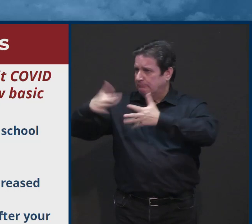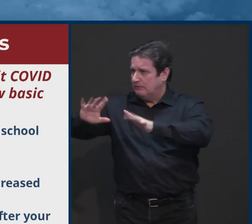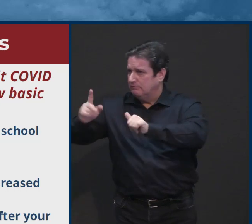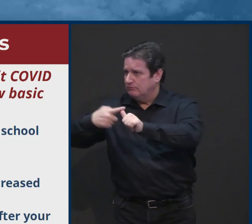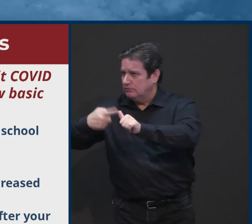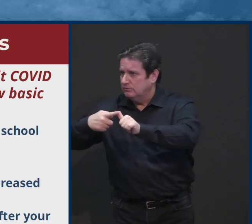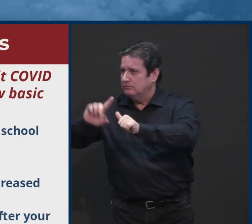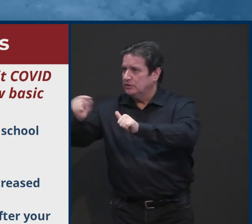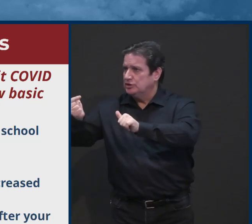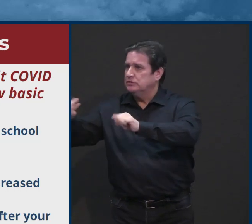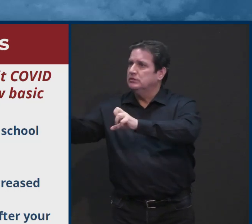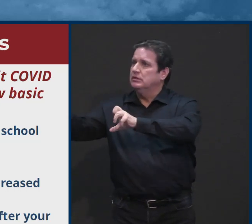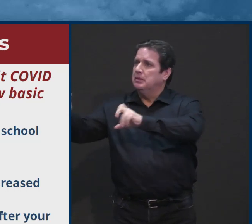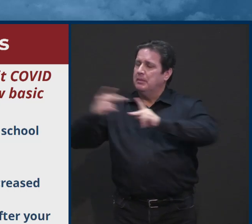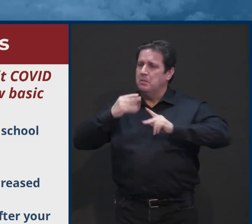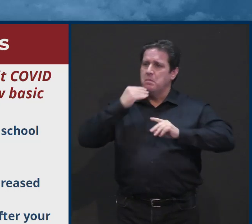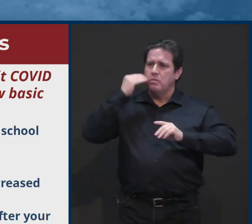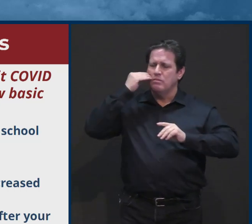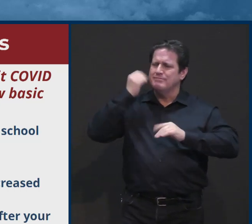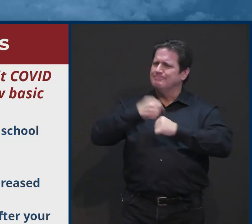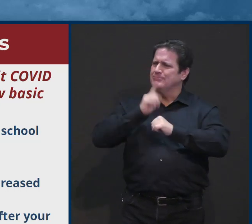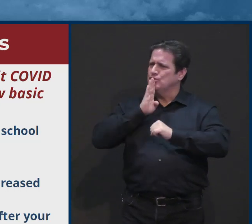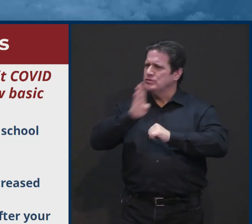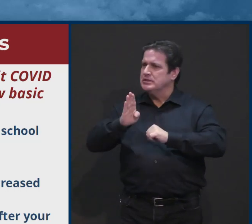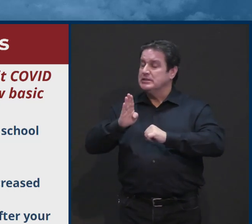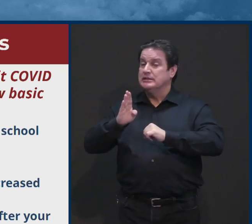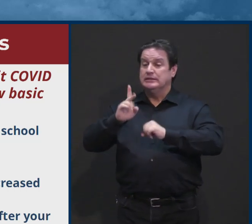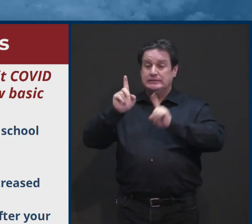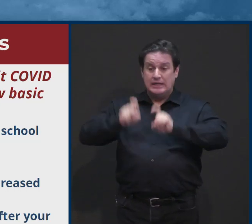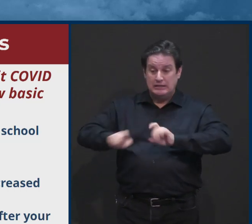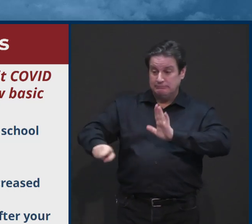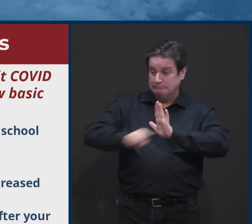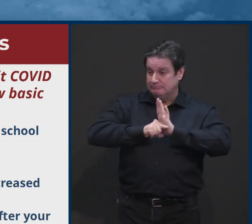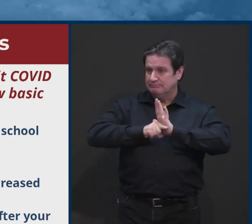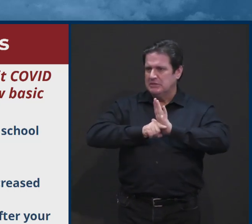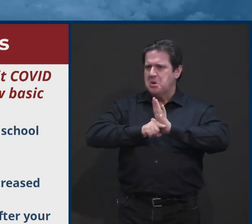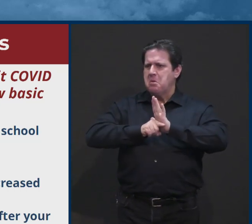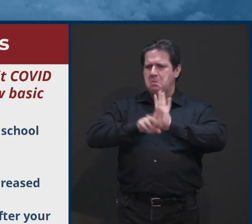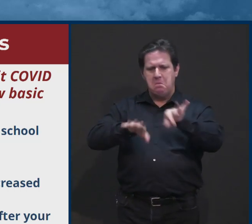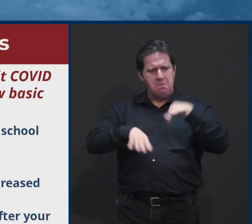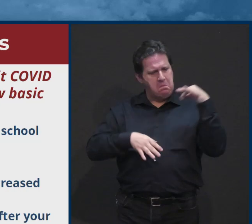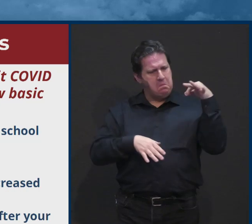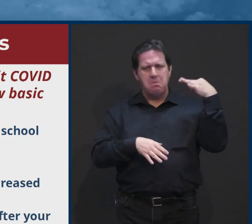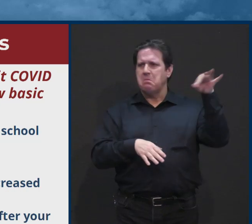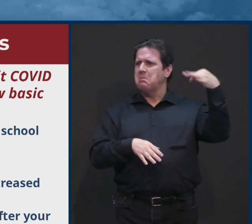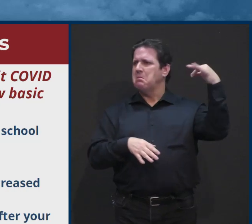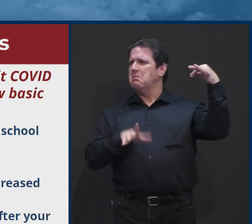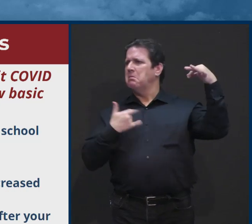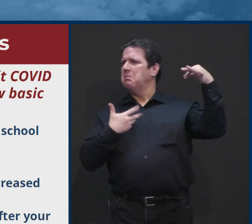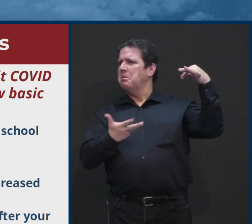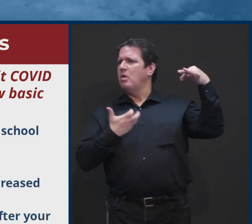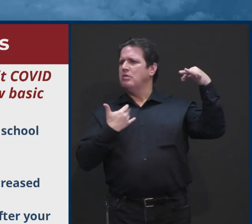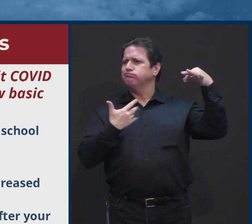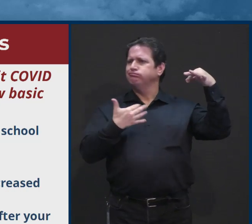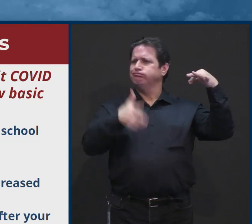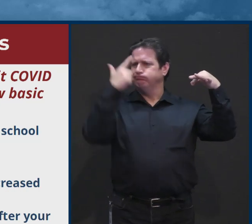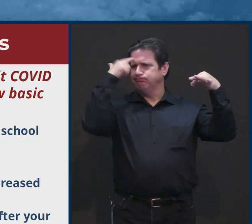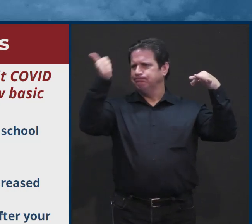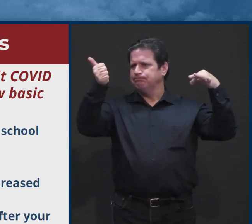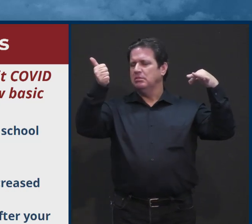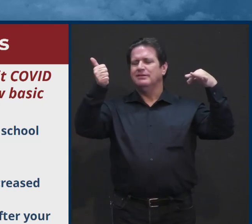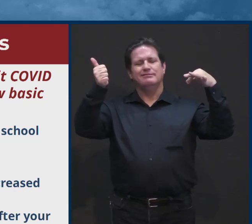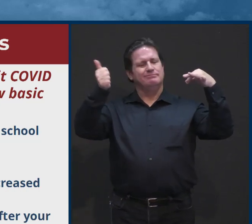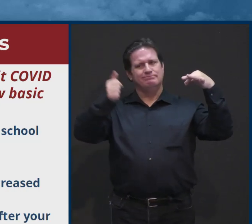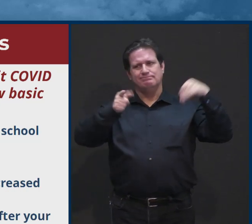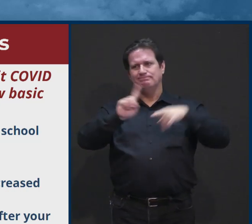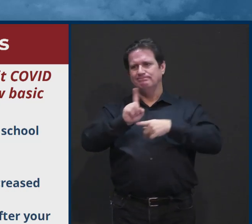last week, but we want to make sure folks know that testing isn't a hall pass to do whatever you want to. And so